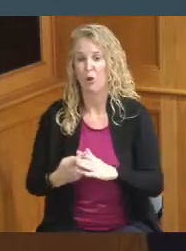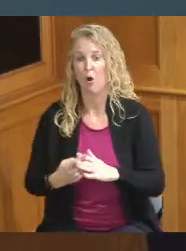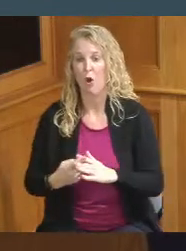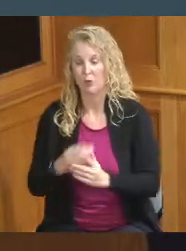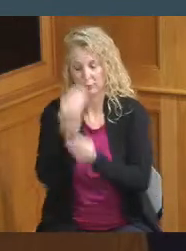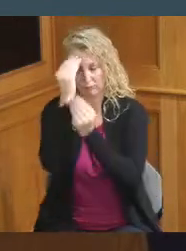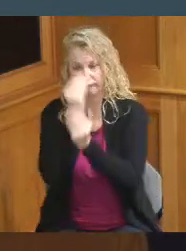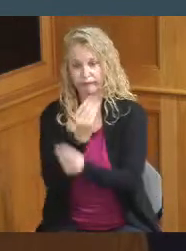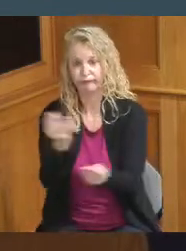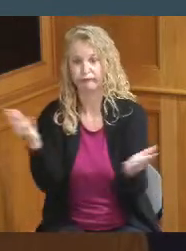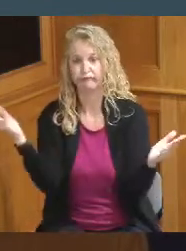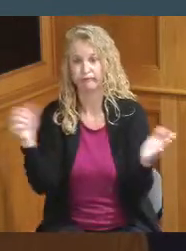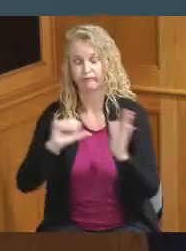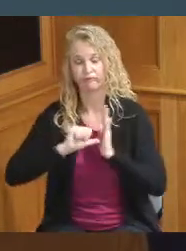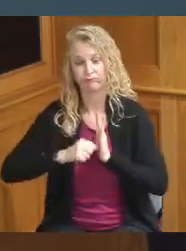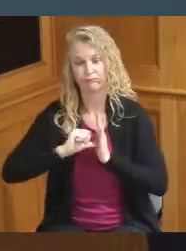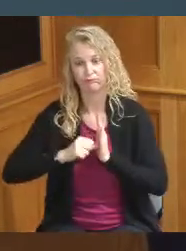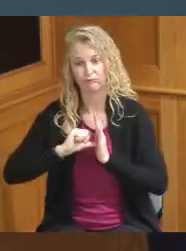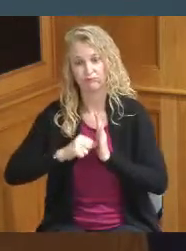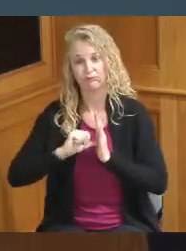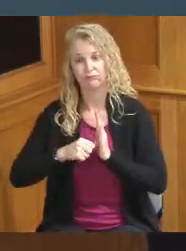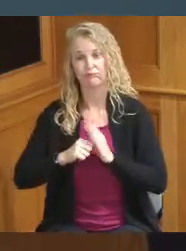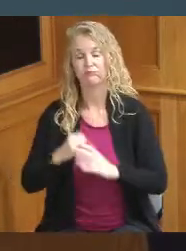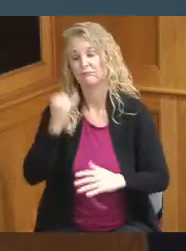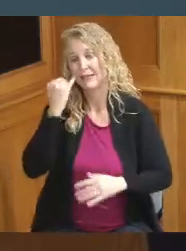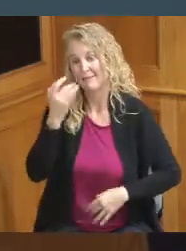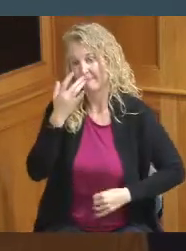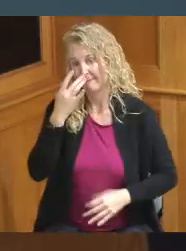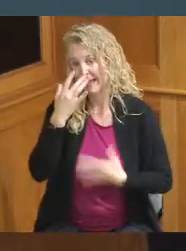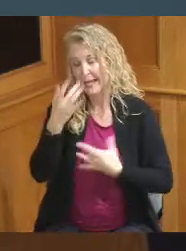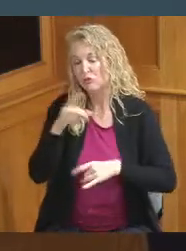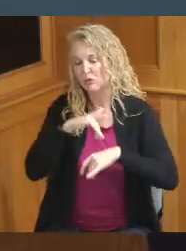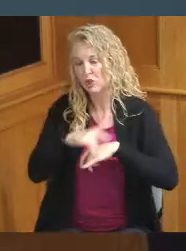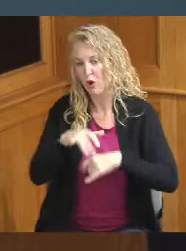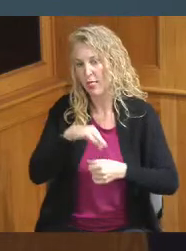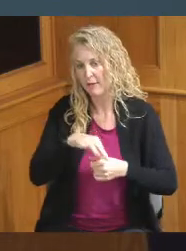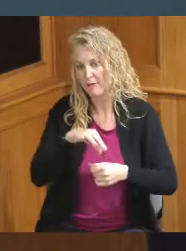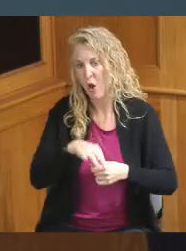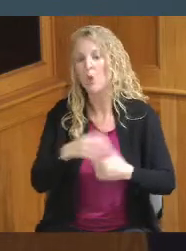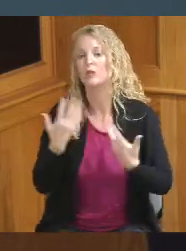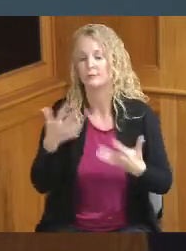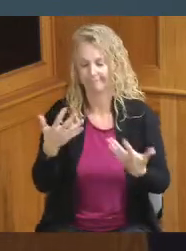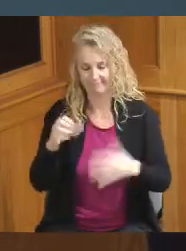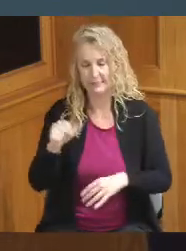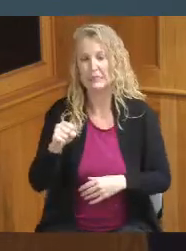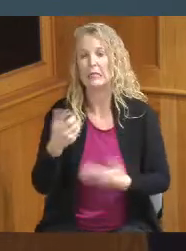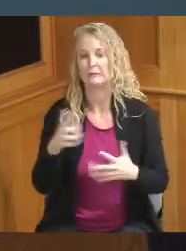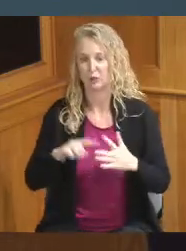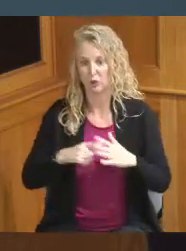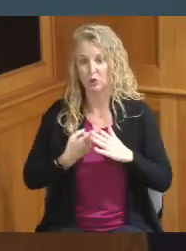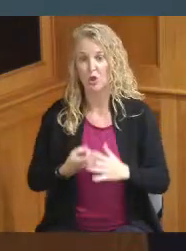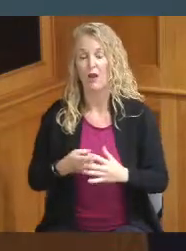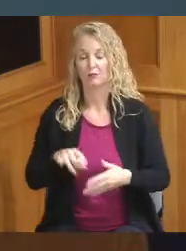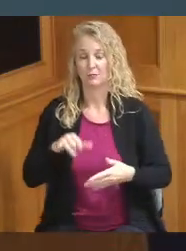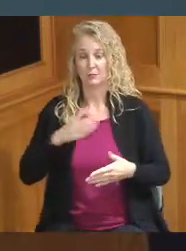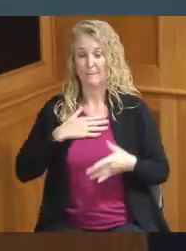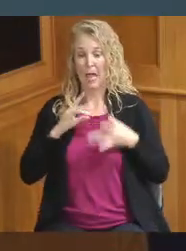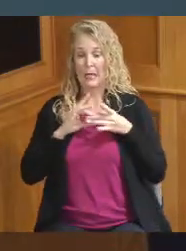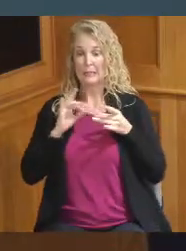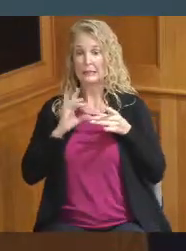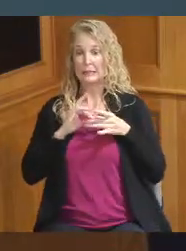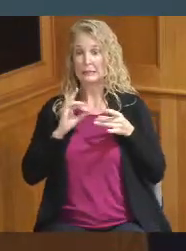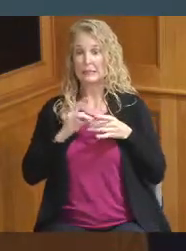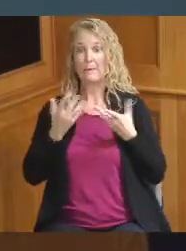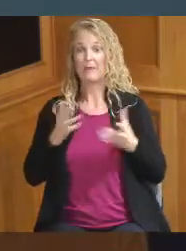to highlight that for those who want to know, have we started voting? That's all that I